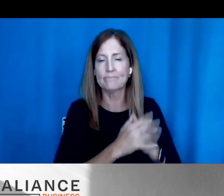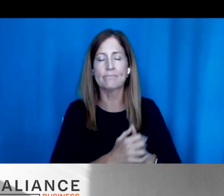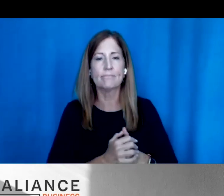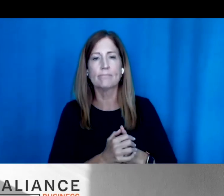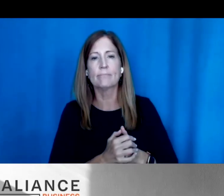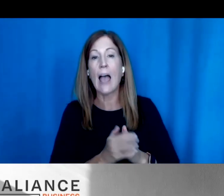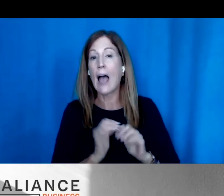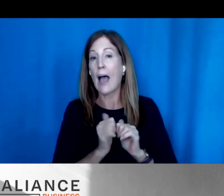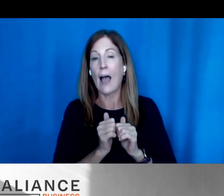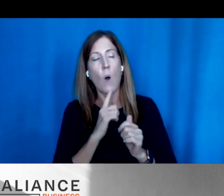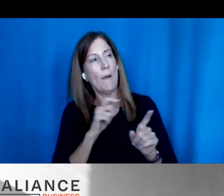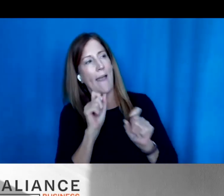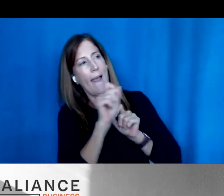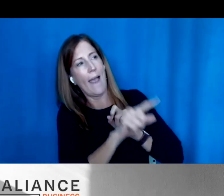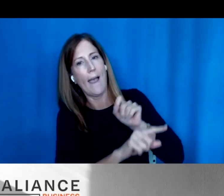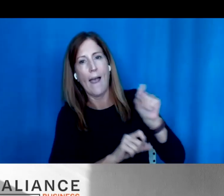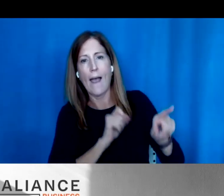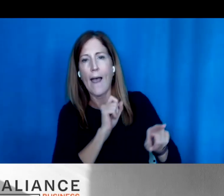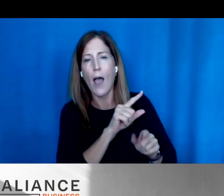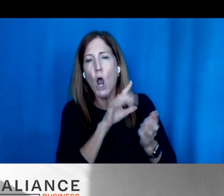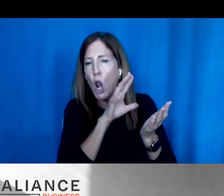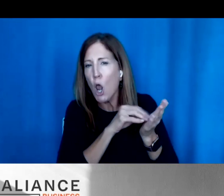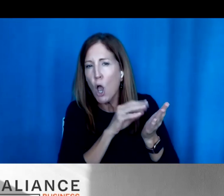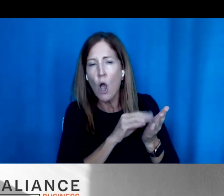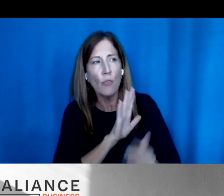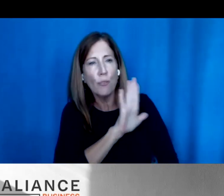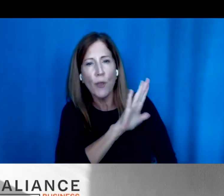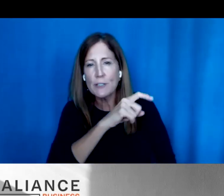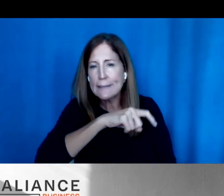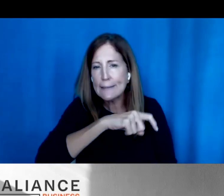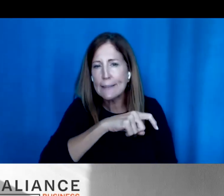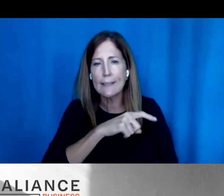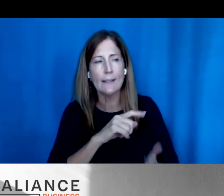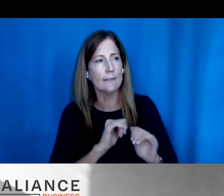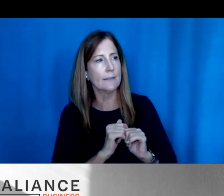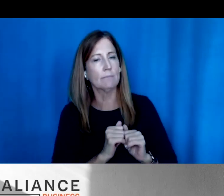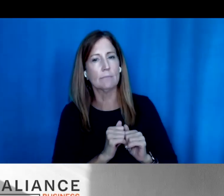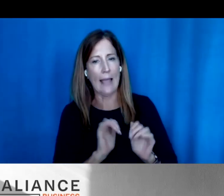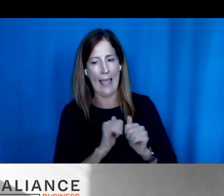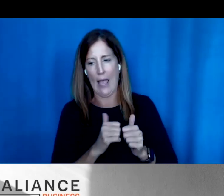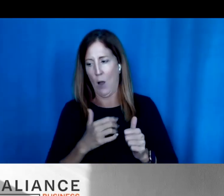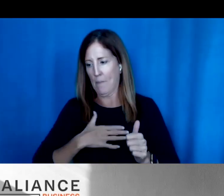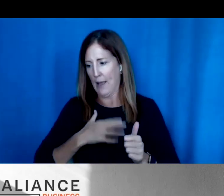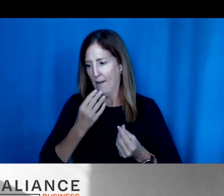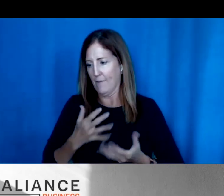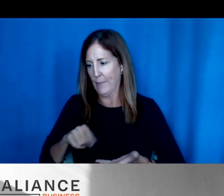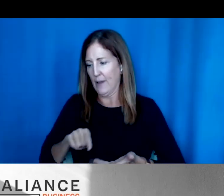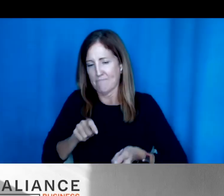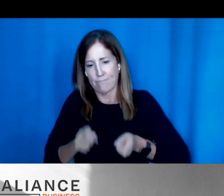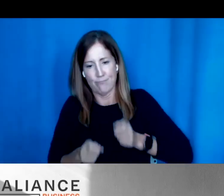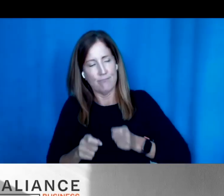that is by asking questions and learning what are their needs and what's going to help them to,